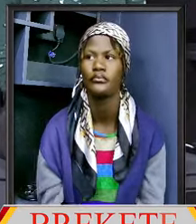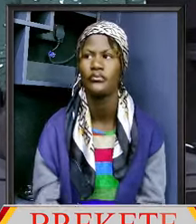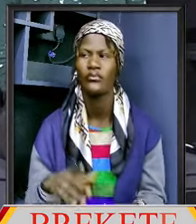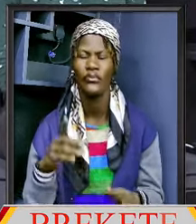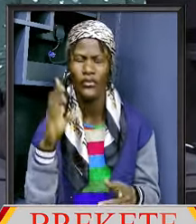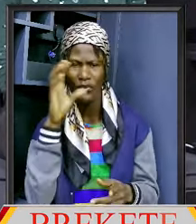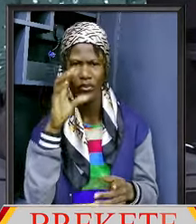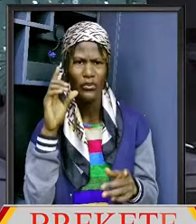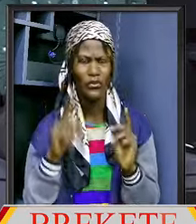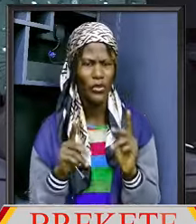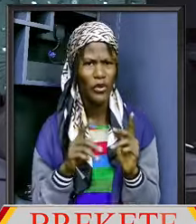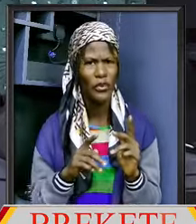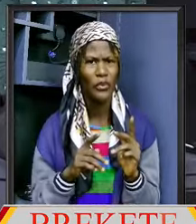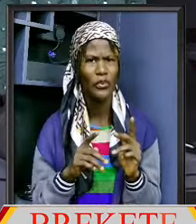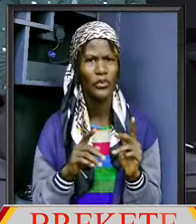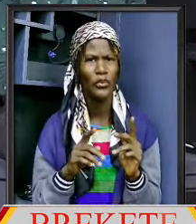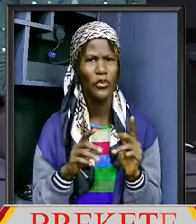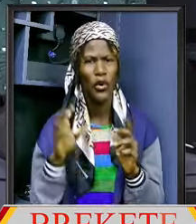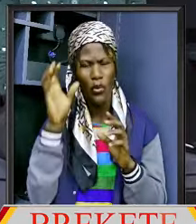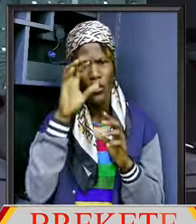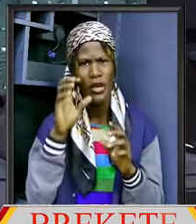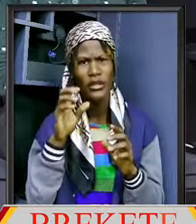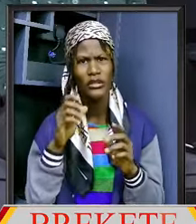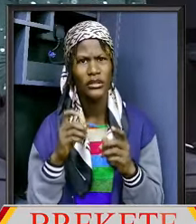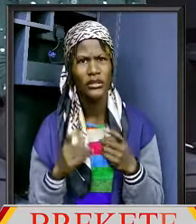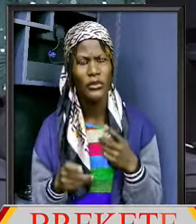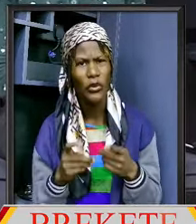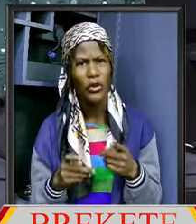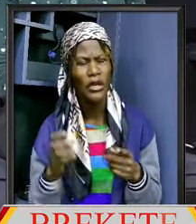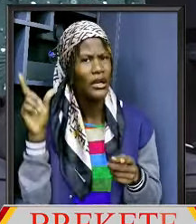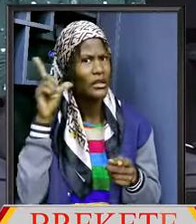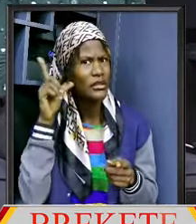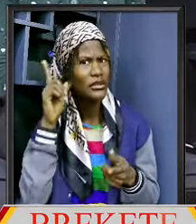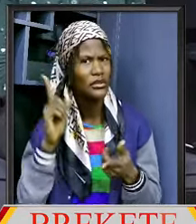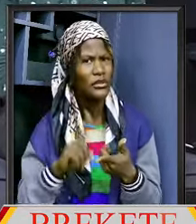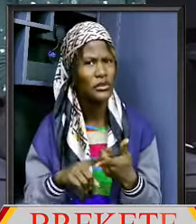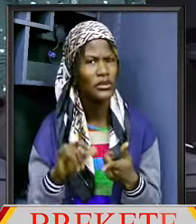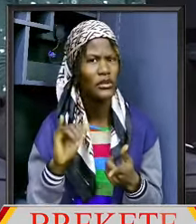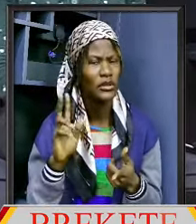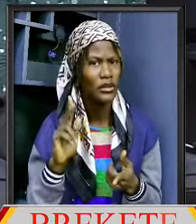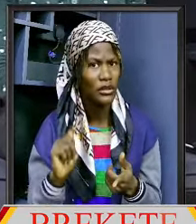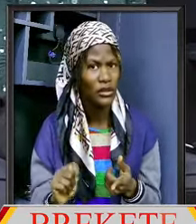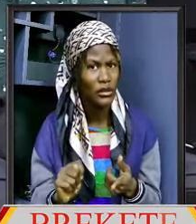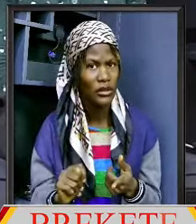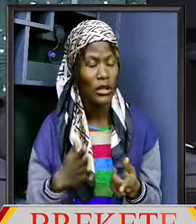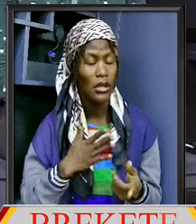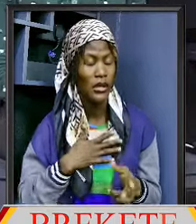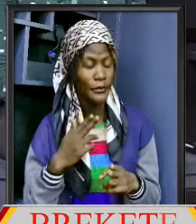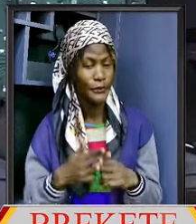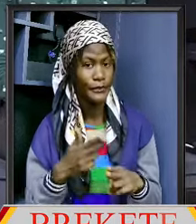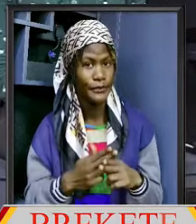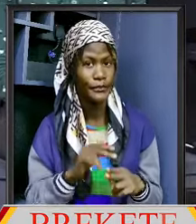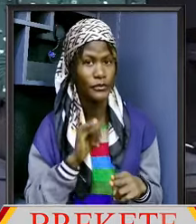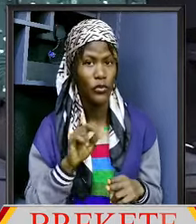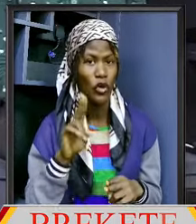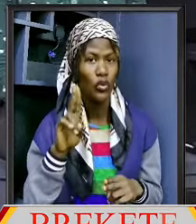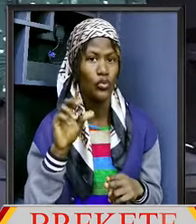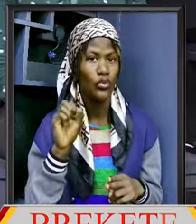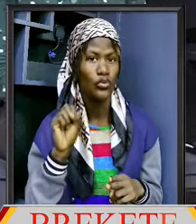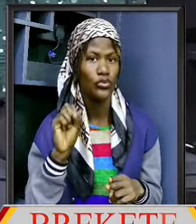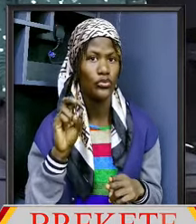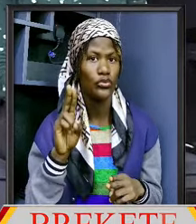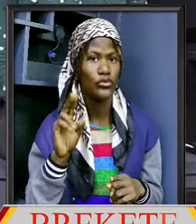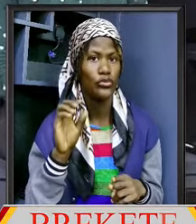Ram. When they drive reach office, they go park here and wella wella. My name na Ozo Amaka